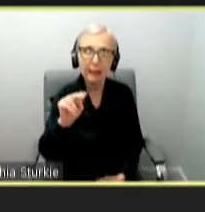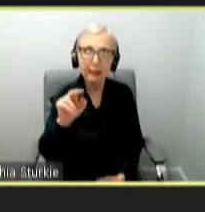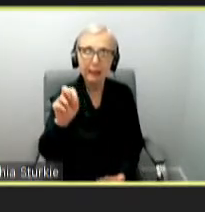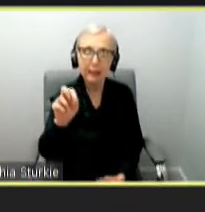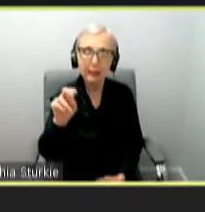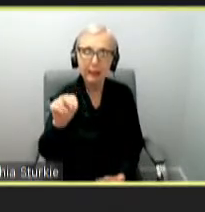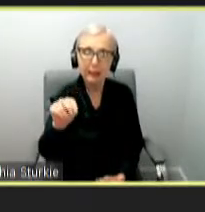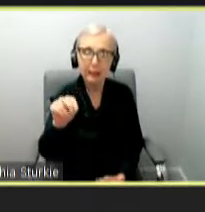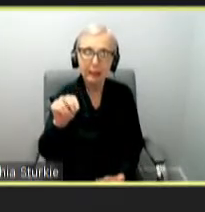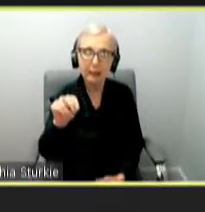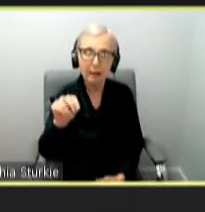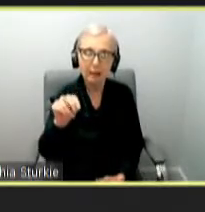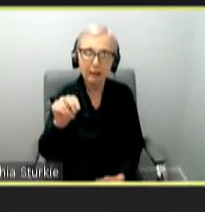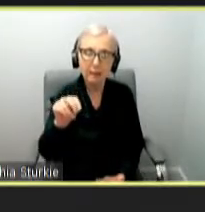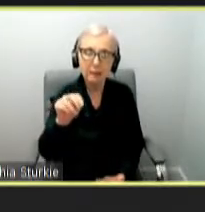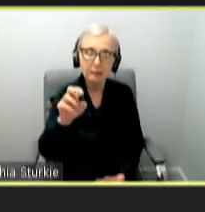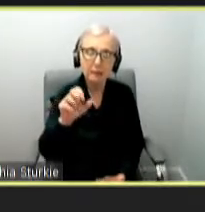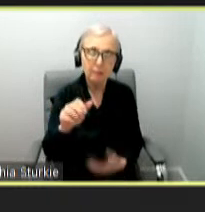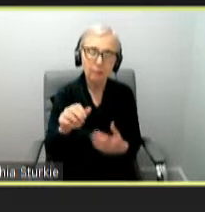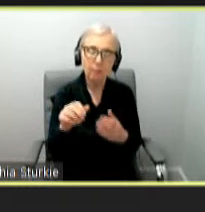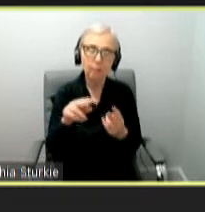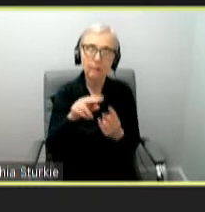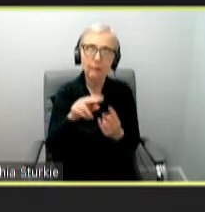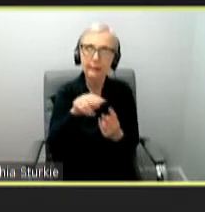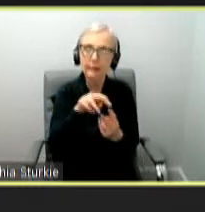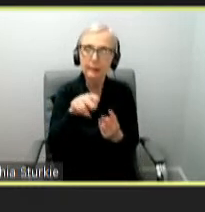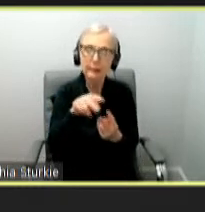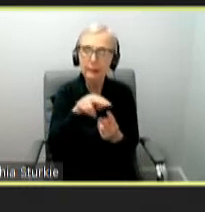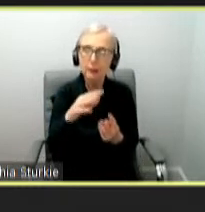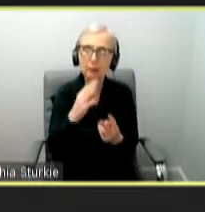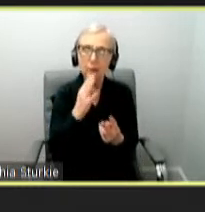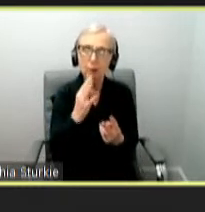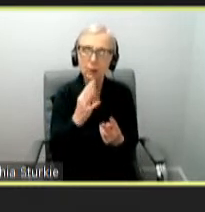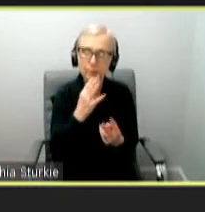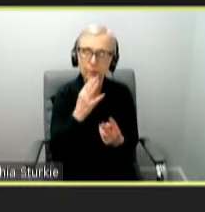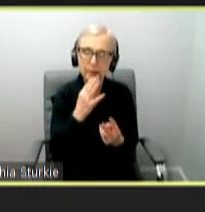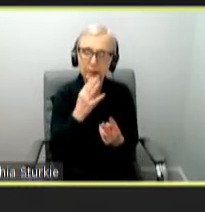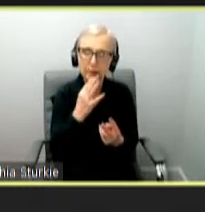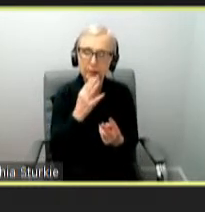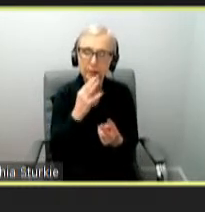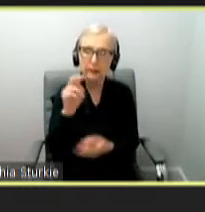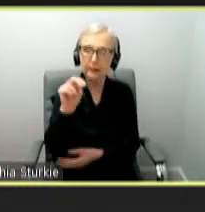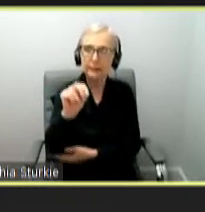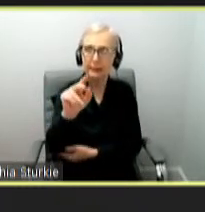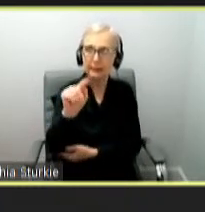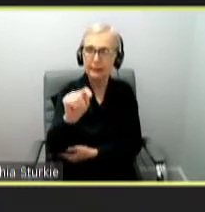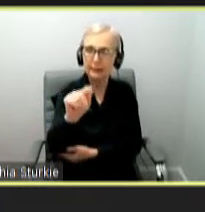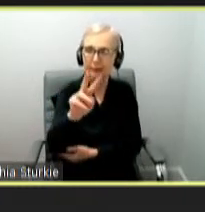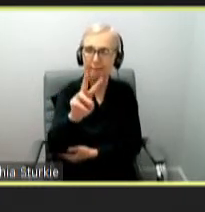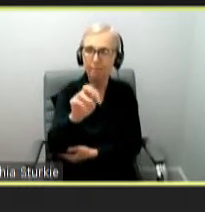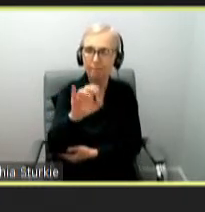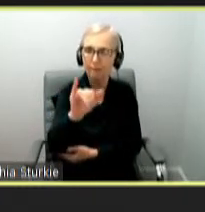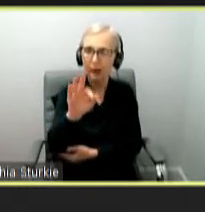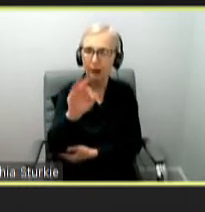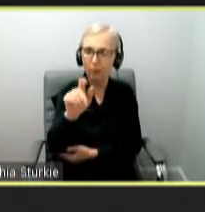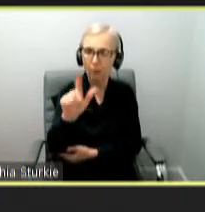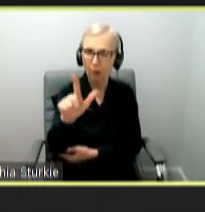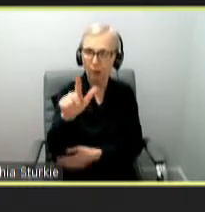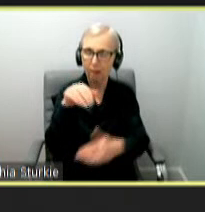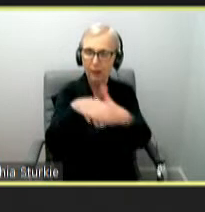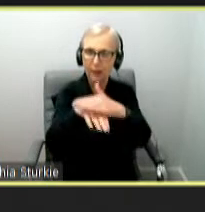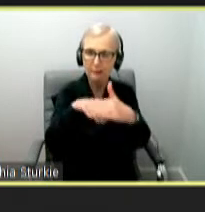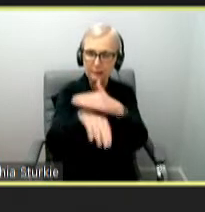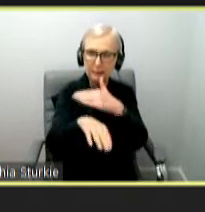Hi, Seth McZett, thanks. Scott or Dr. Hurley, can you guys speak to antiviral access, what that's going to look like over the next couple of